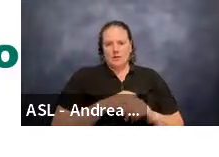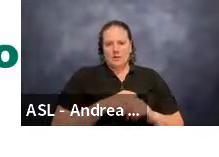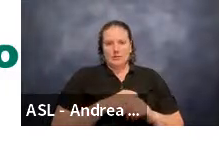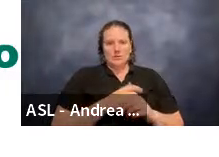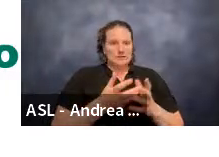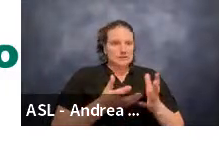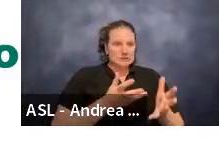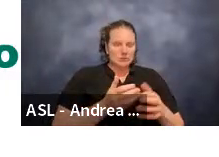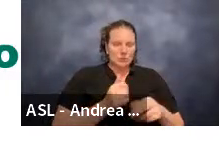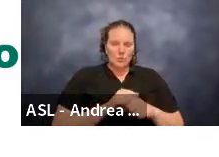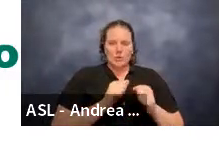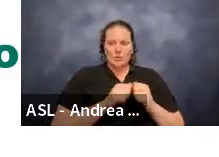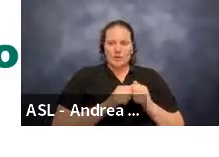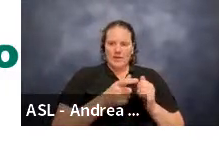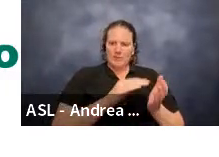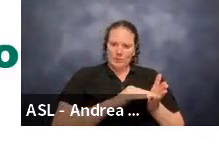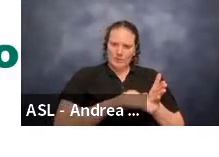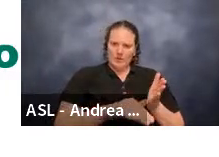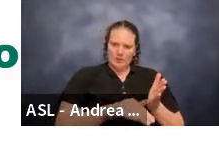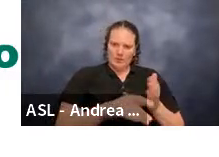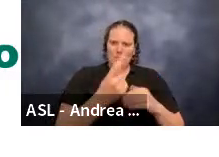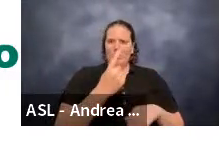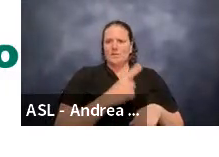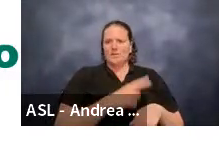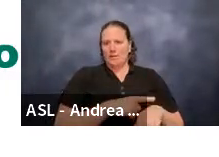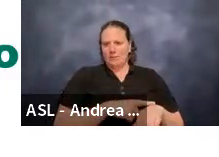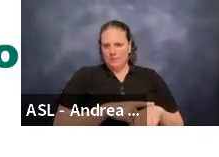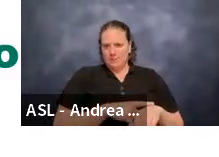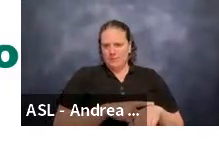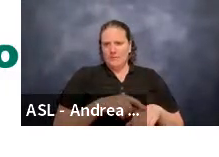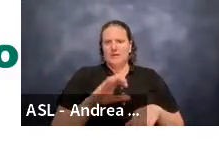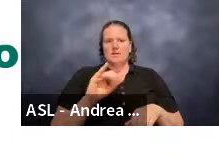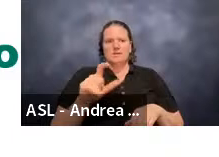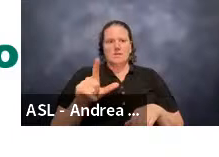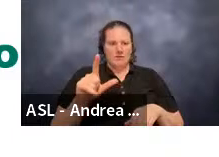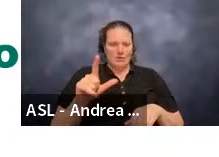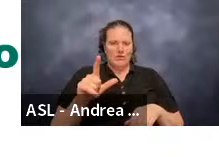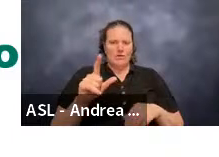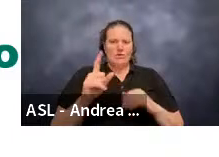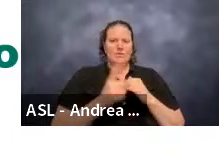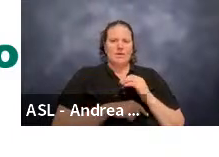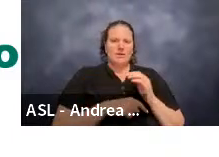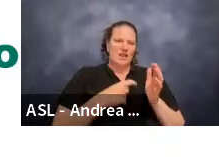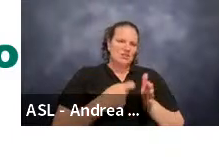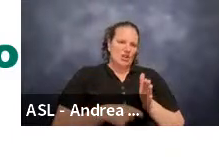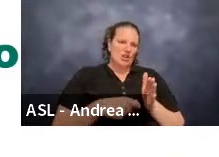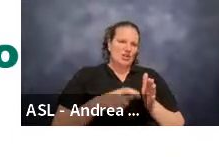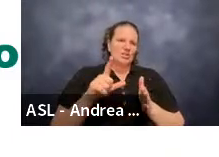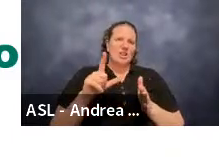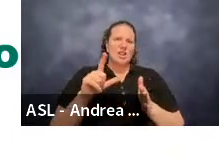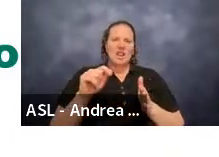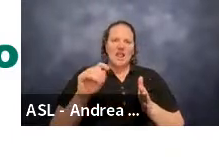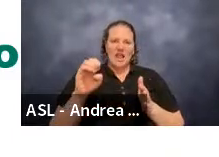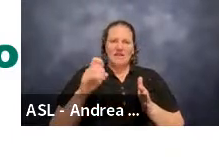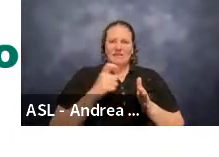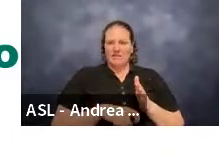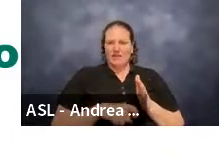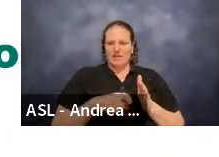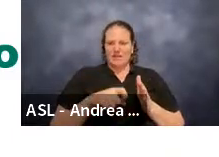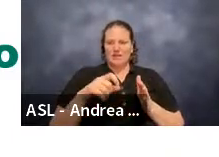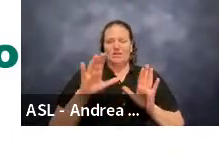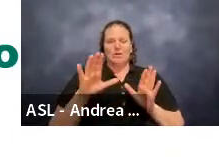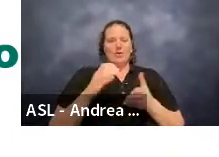with them to forgive one-time civil penalty charges and late fee charges and just collect the